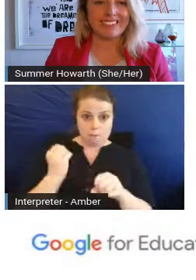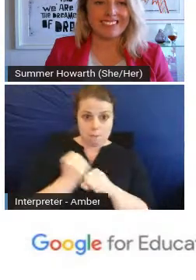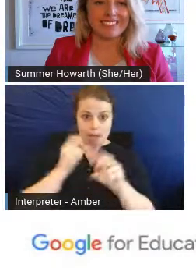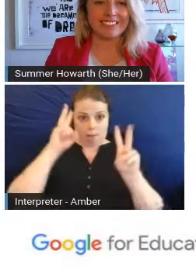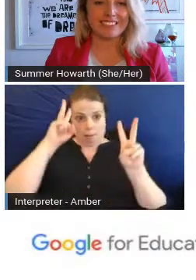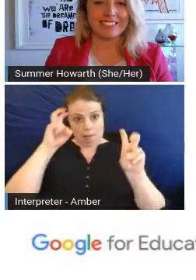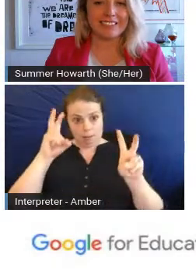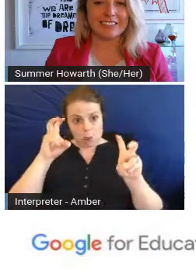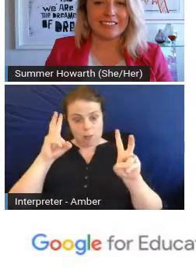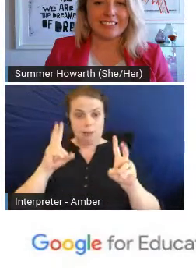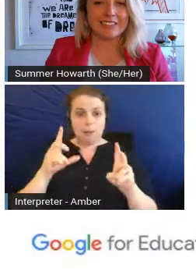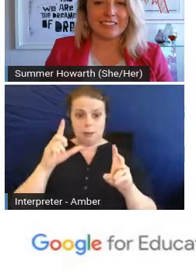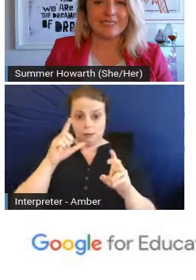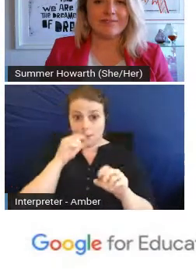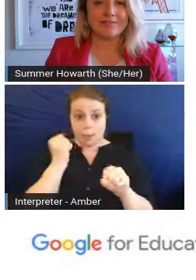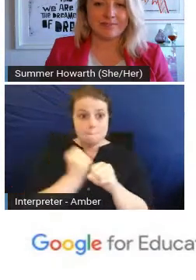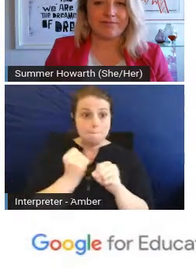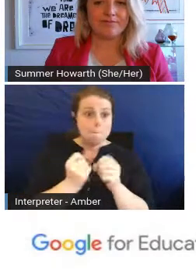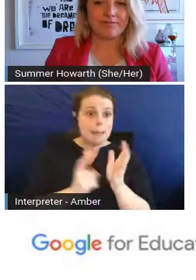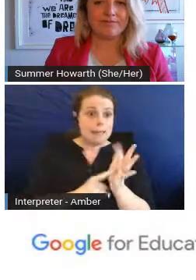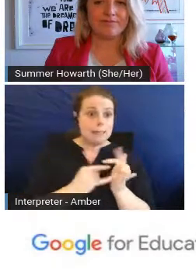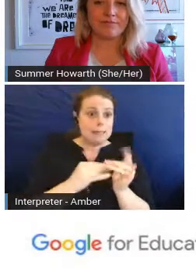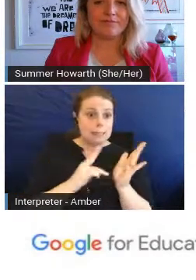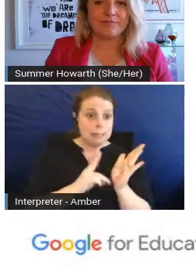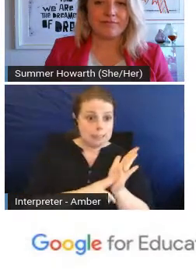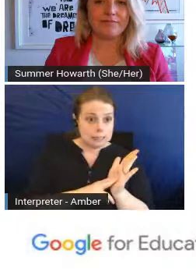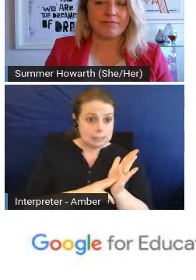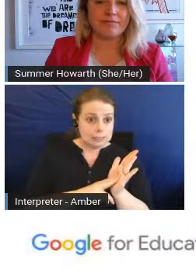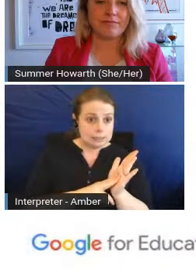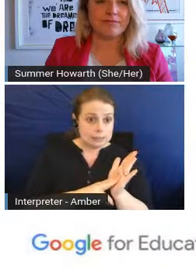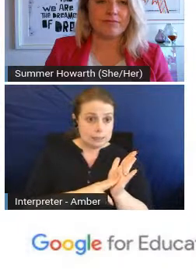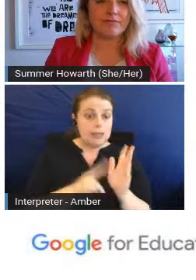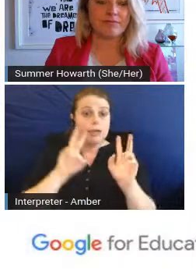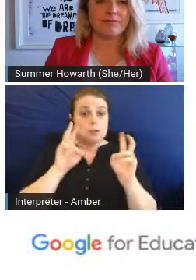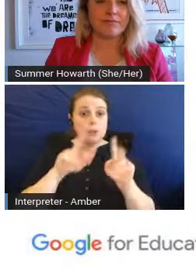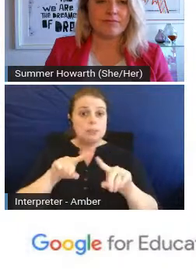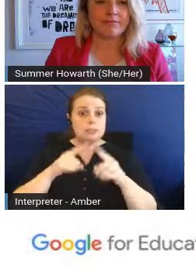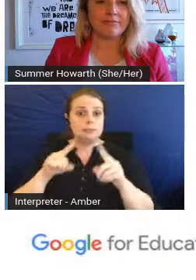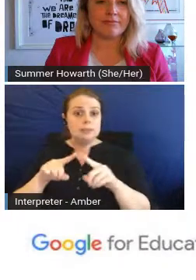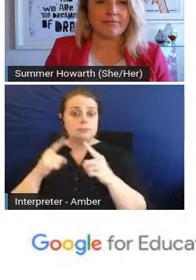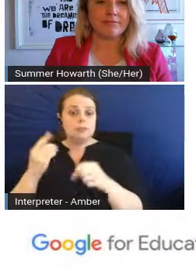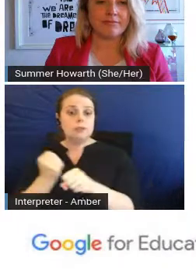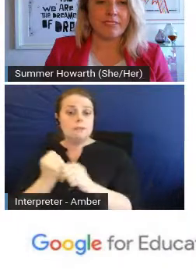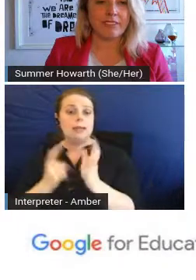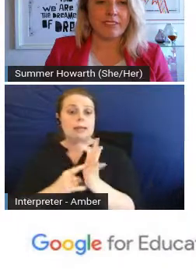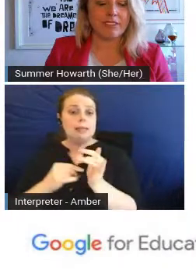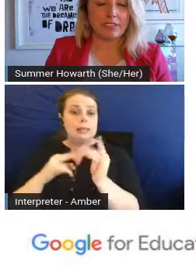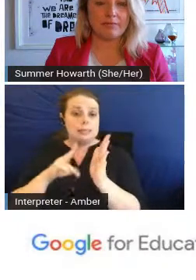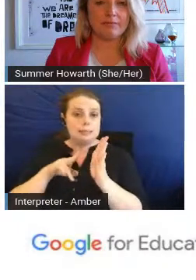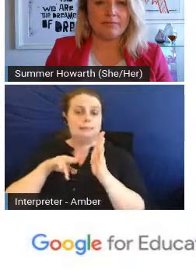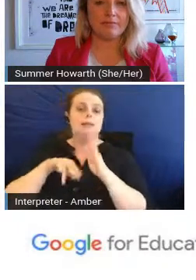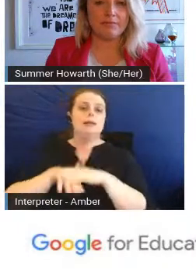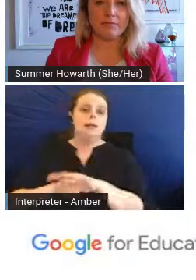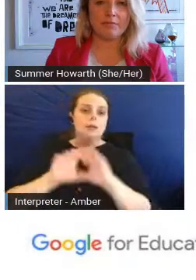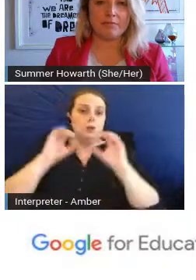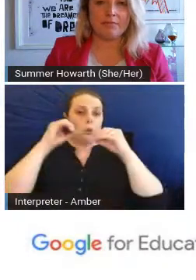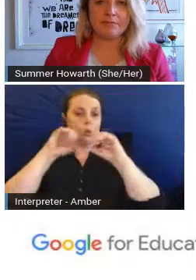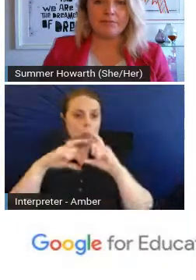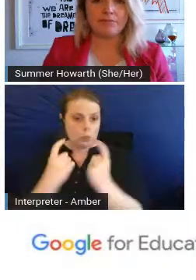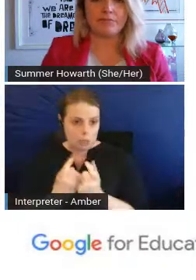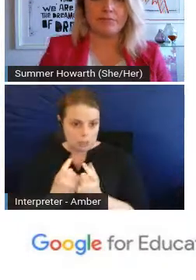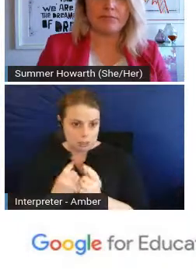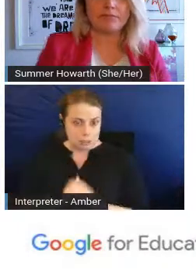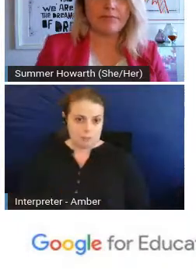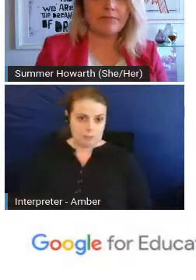make lessons. We can use topics differently to make lessons inside of Google Classroom. And so in this particular